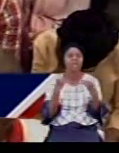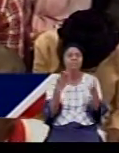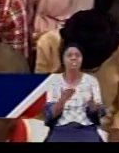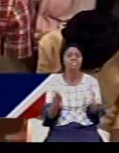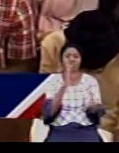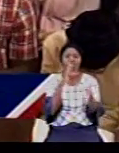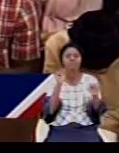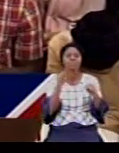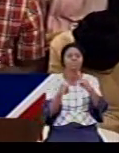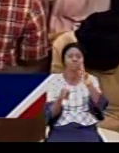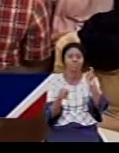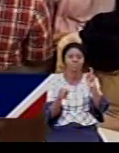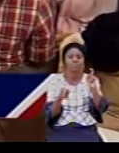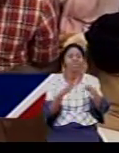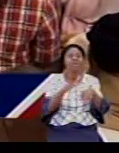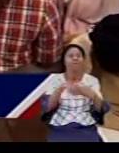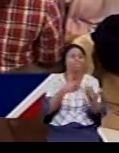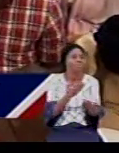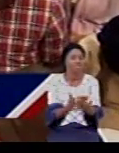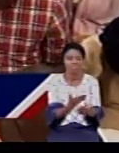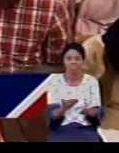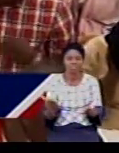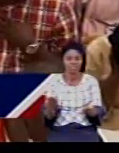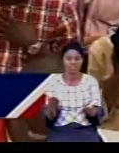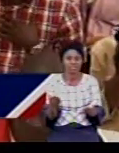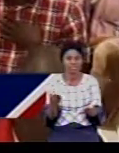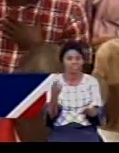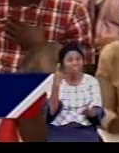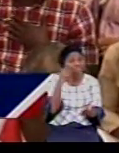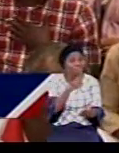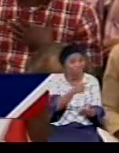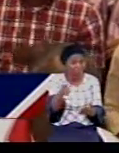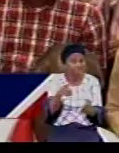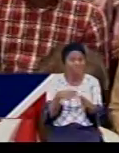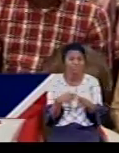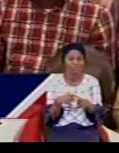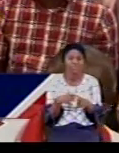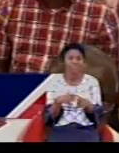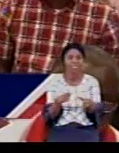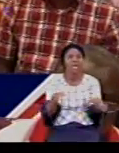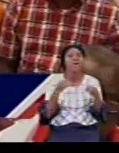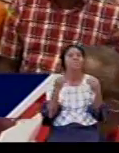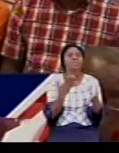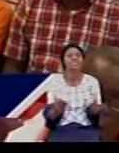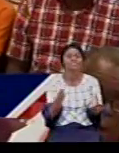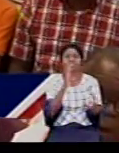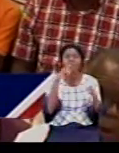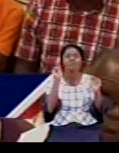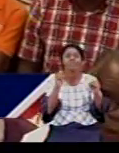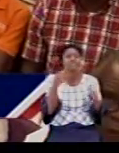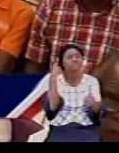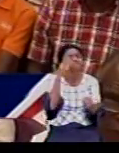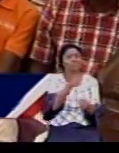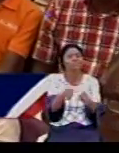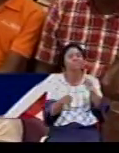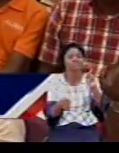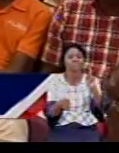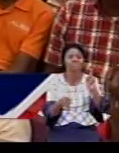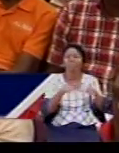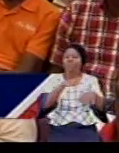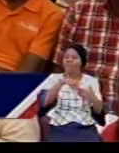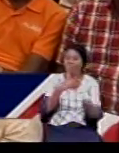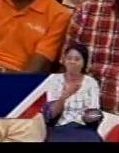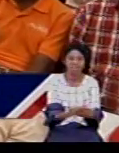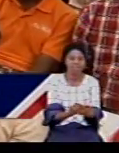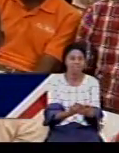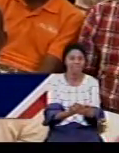many things are possible for you? How many things are possible for